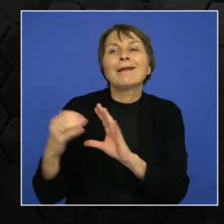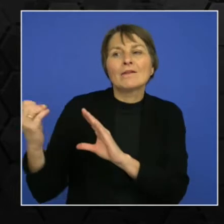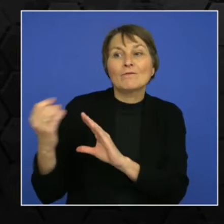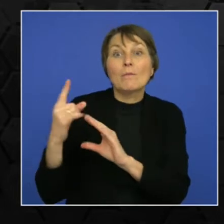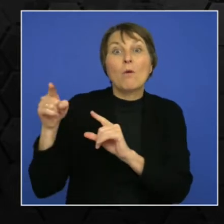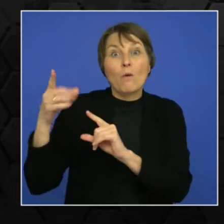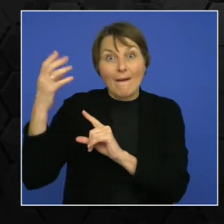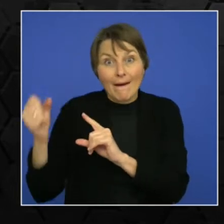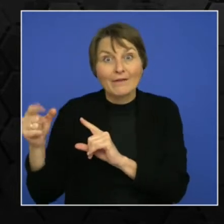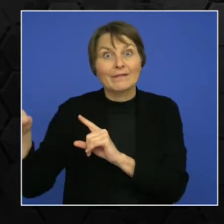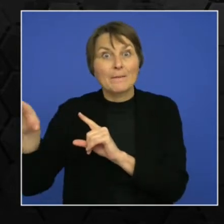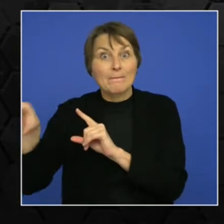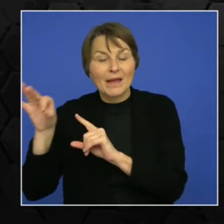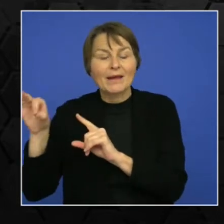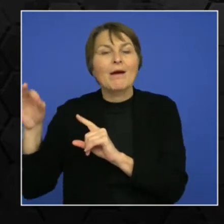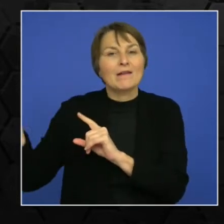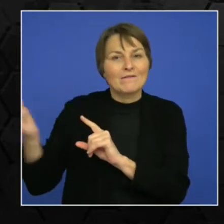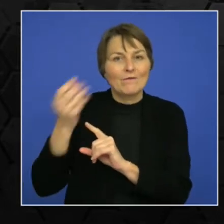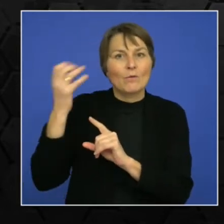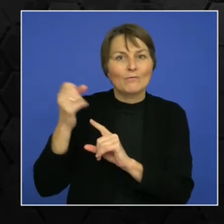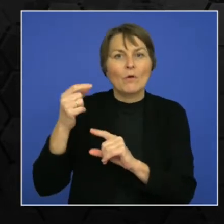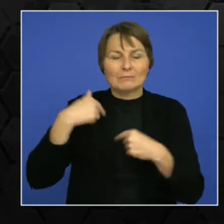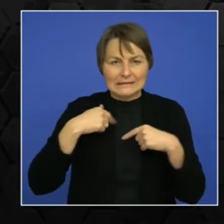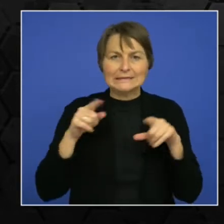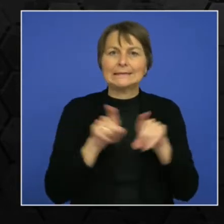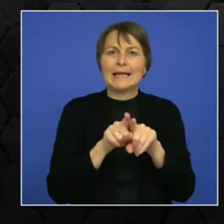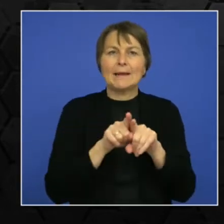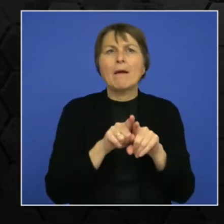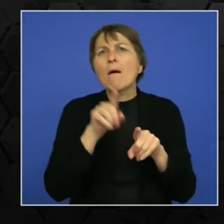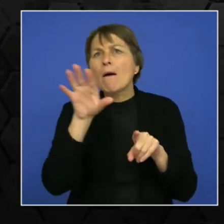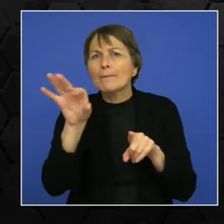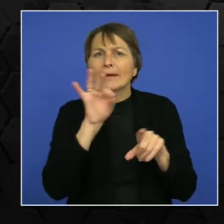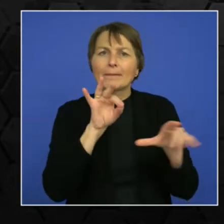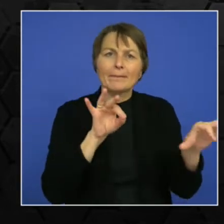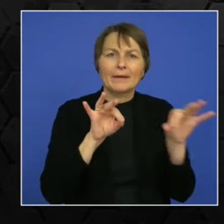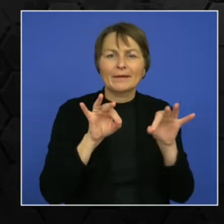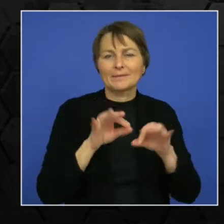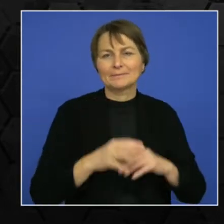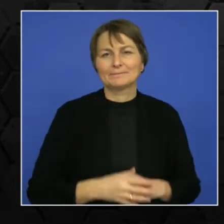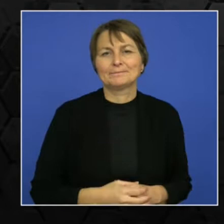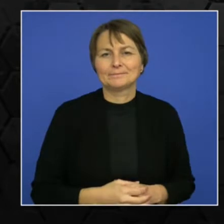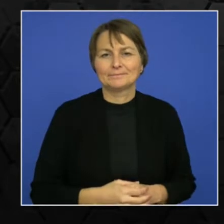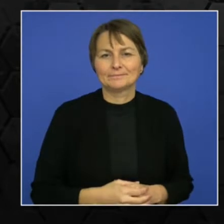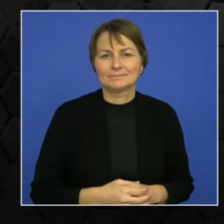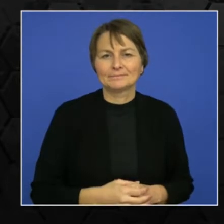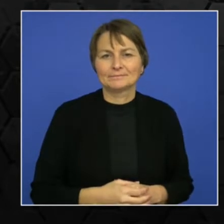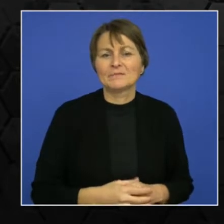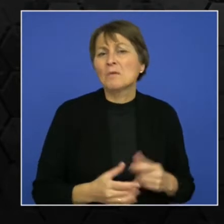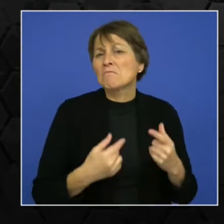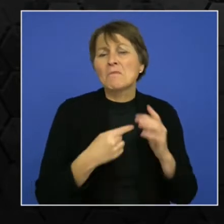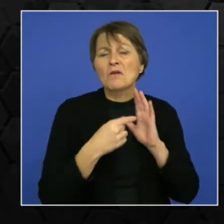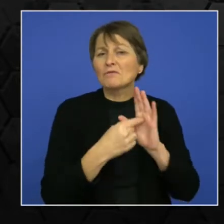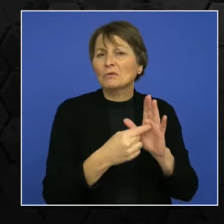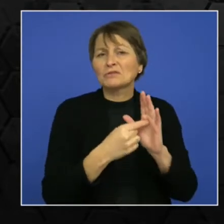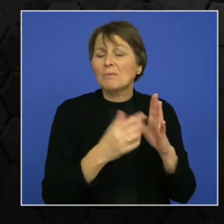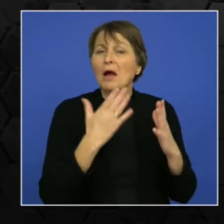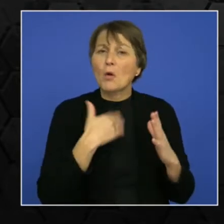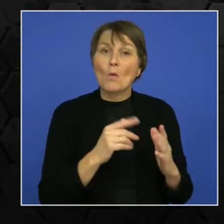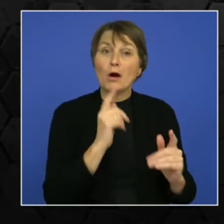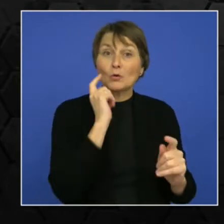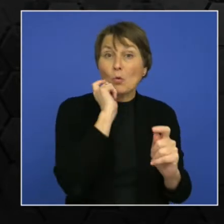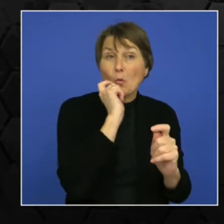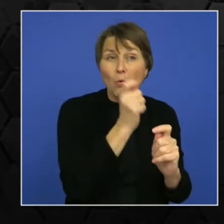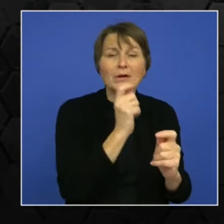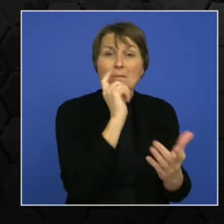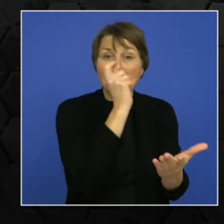on location, like food delivery apps. For example, I want to actually book some order, etc. from my application. Like it will actually